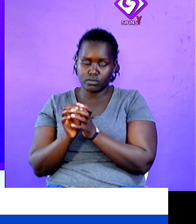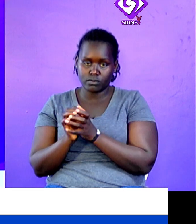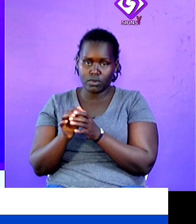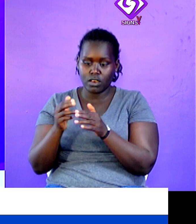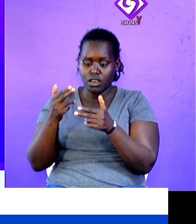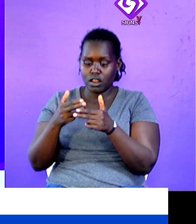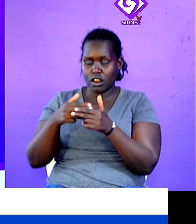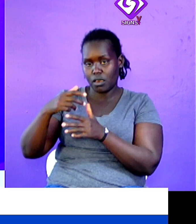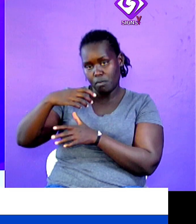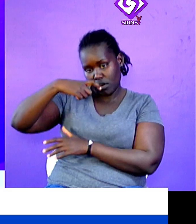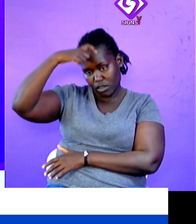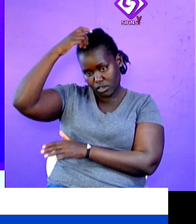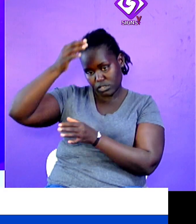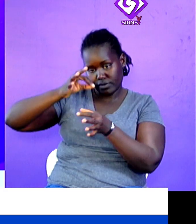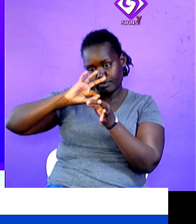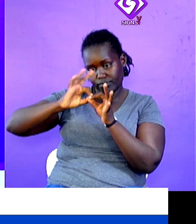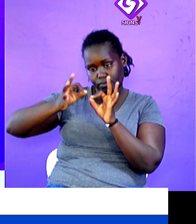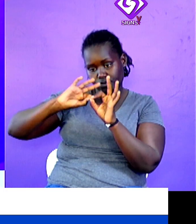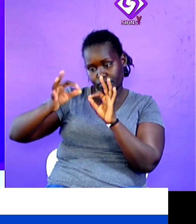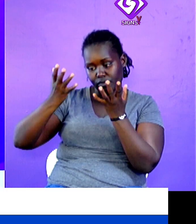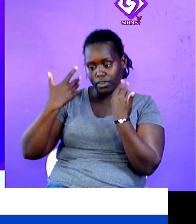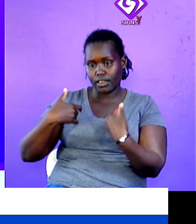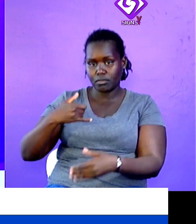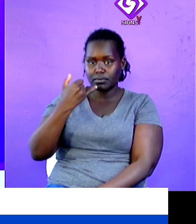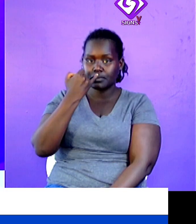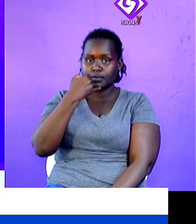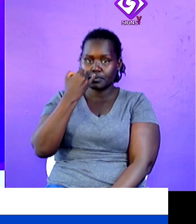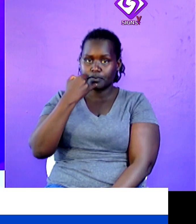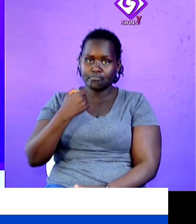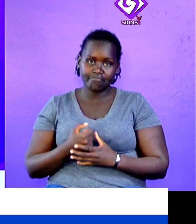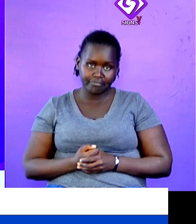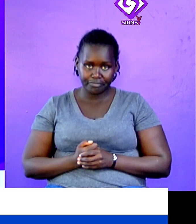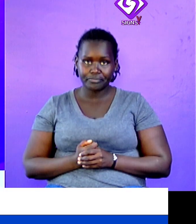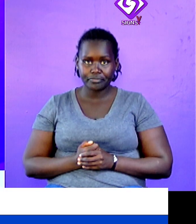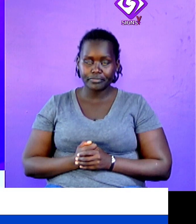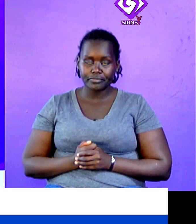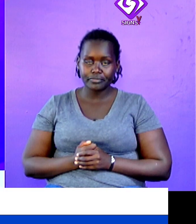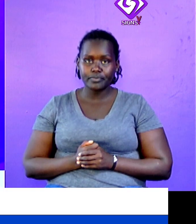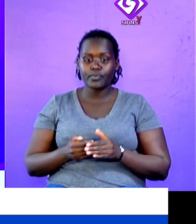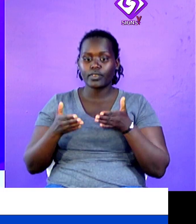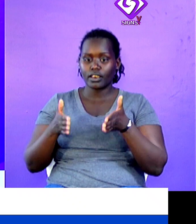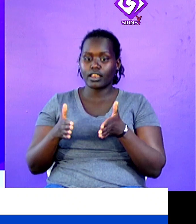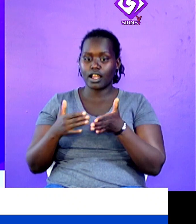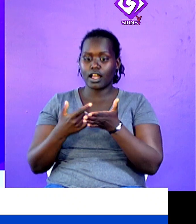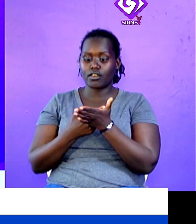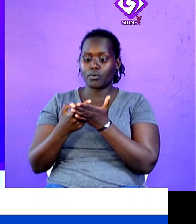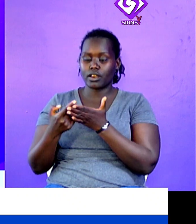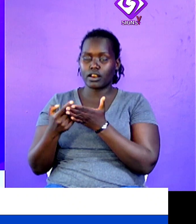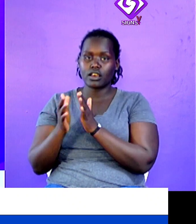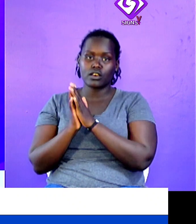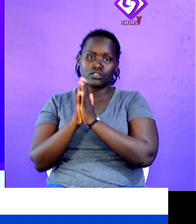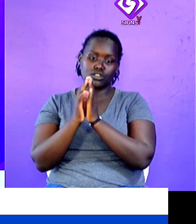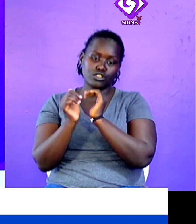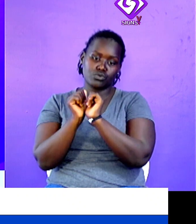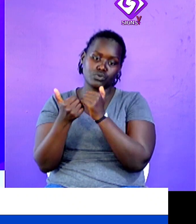my name is Chris Mololo. Our sign language interpreter is Irene Chebiwot. So here are the weekly stories that we have